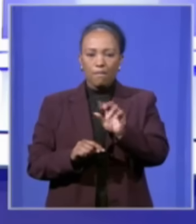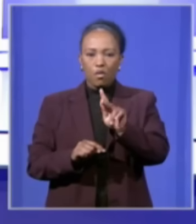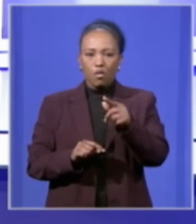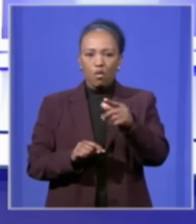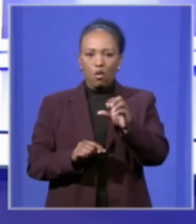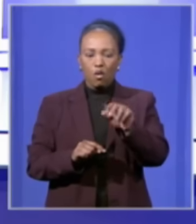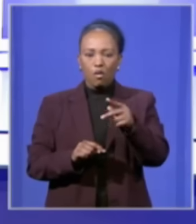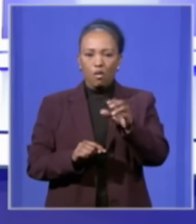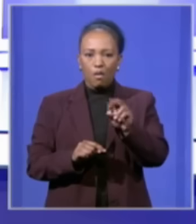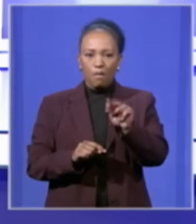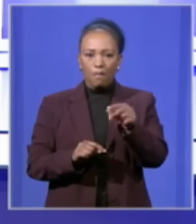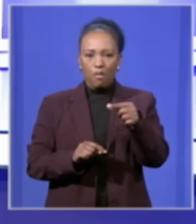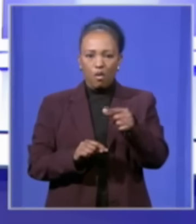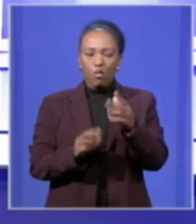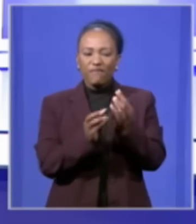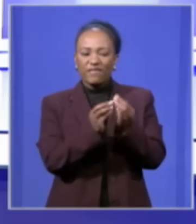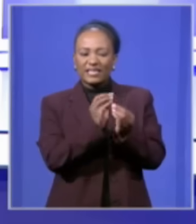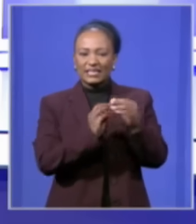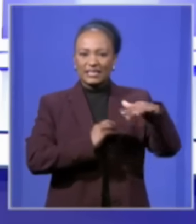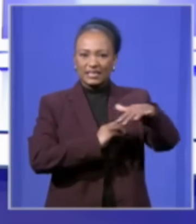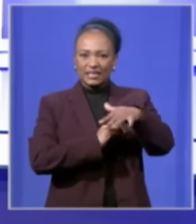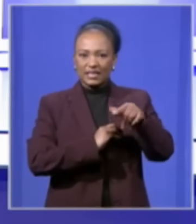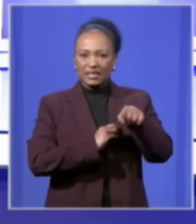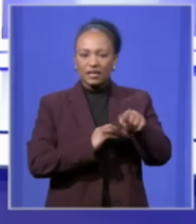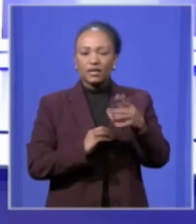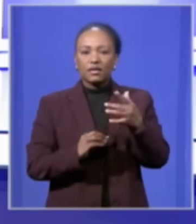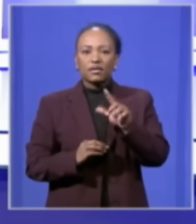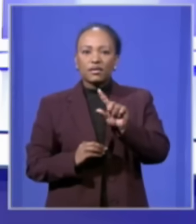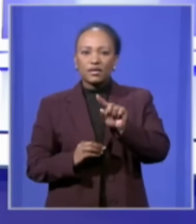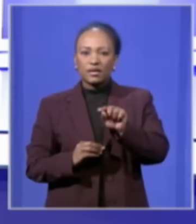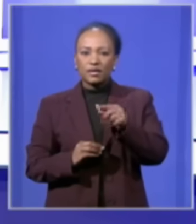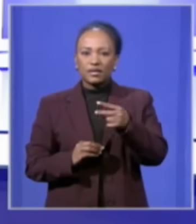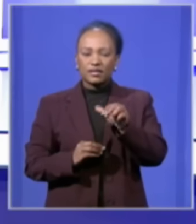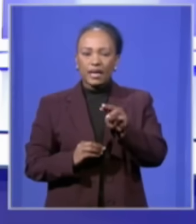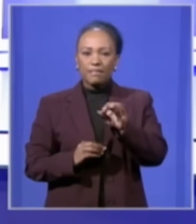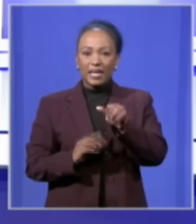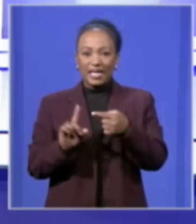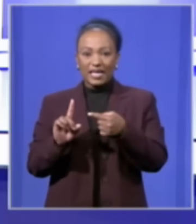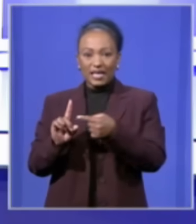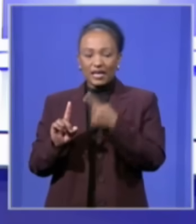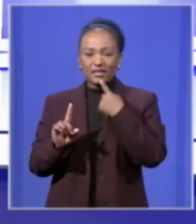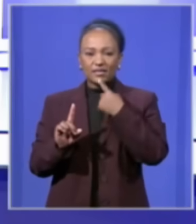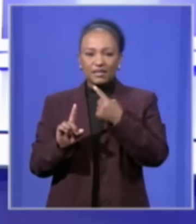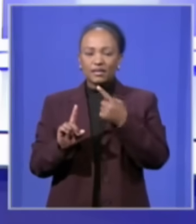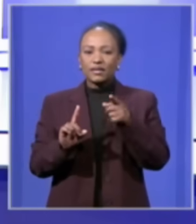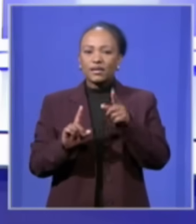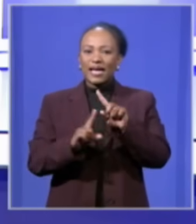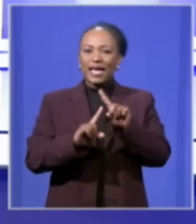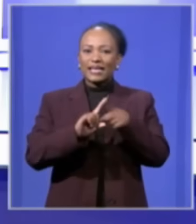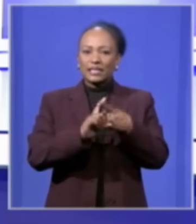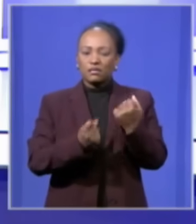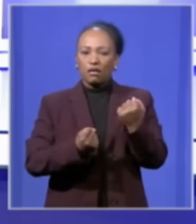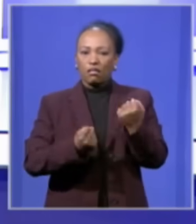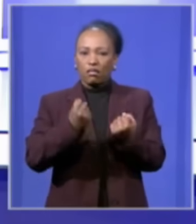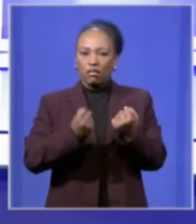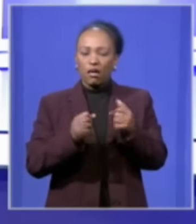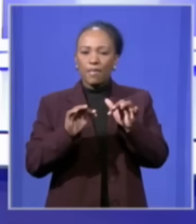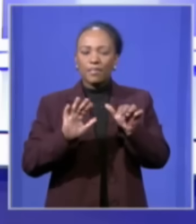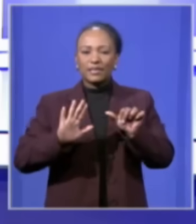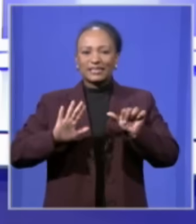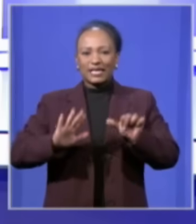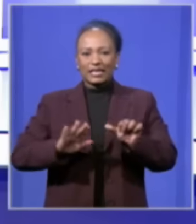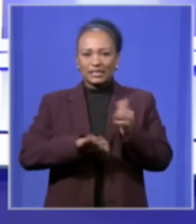mpšhafatša kgolego mokomišenare wa maphodisa ka provinseng Thembi Radebe o boletše morago ga kotsi ya sefatanaga moo go tlhokofetšeng bagolegwa ba tshela